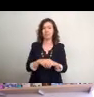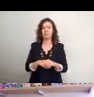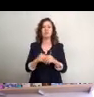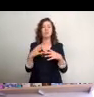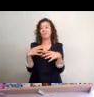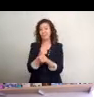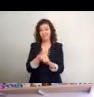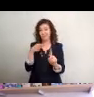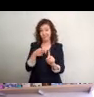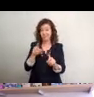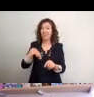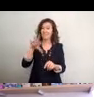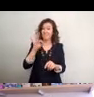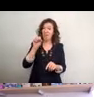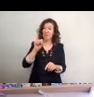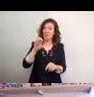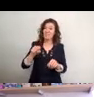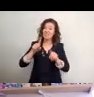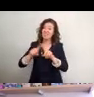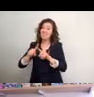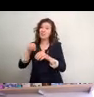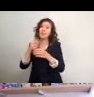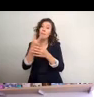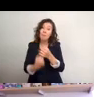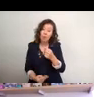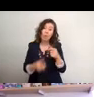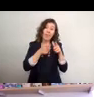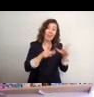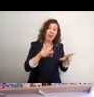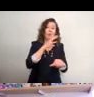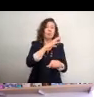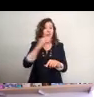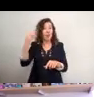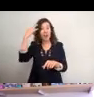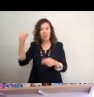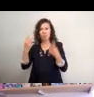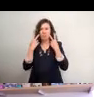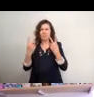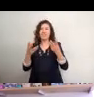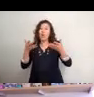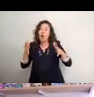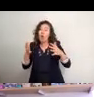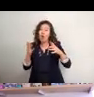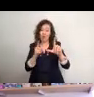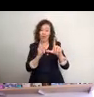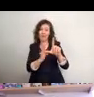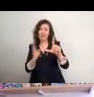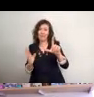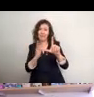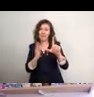found SES differences in both language and memory skills emerging between 15 and 21 months of